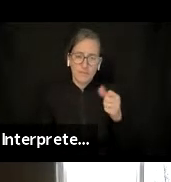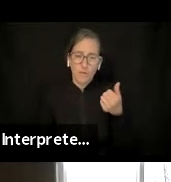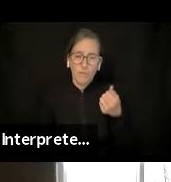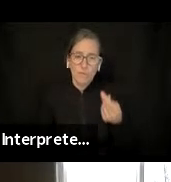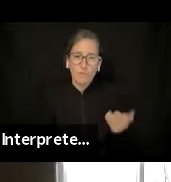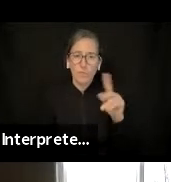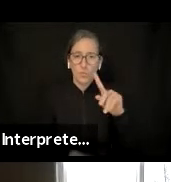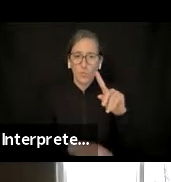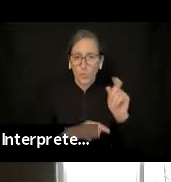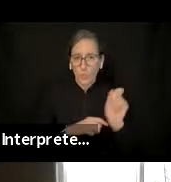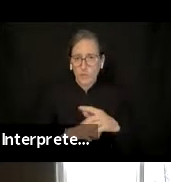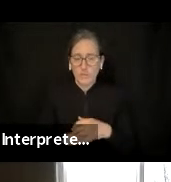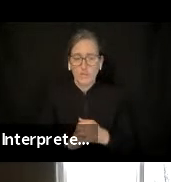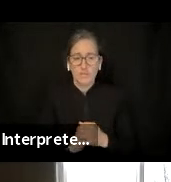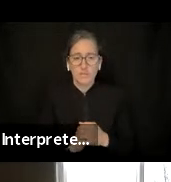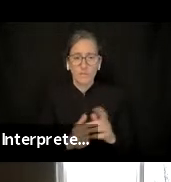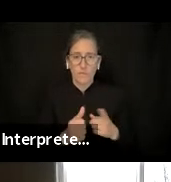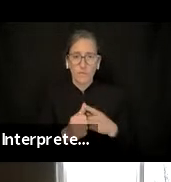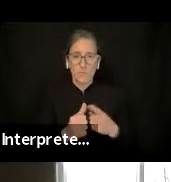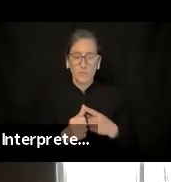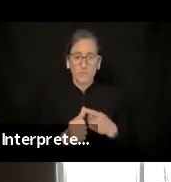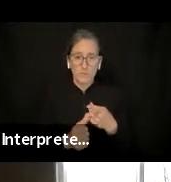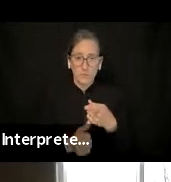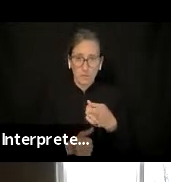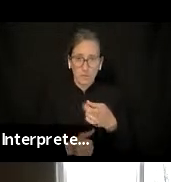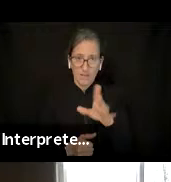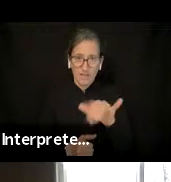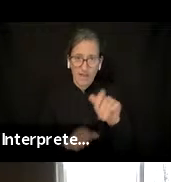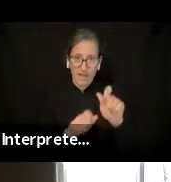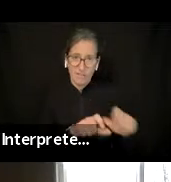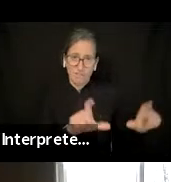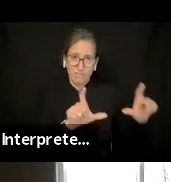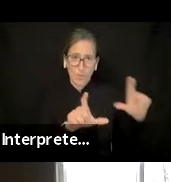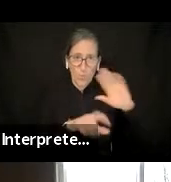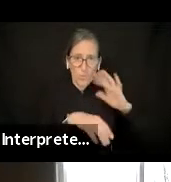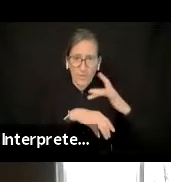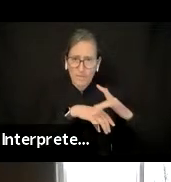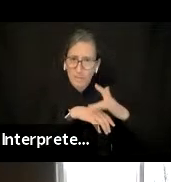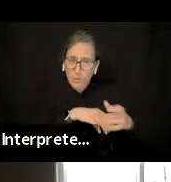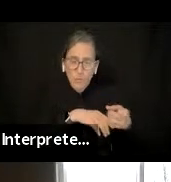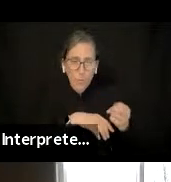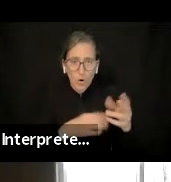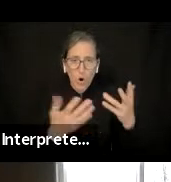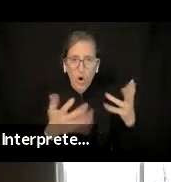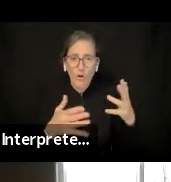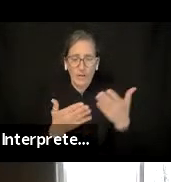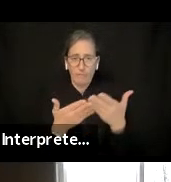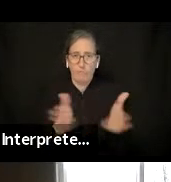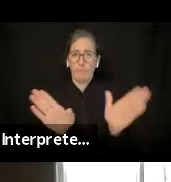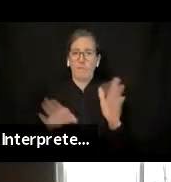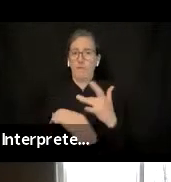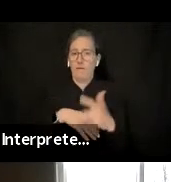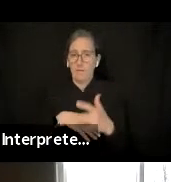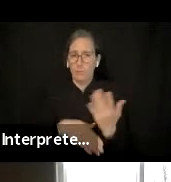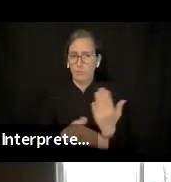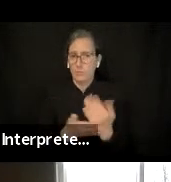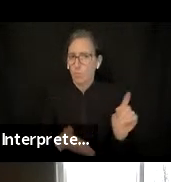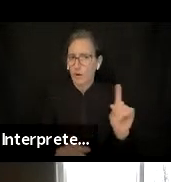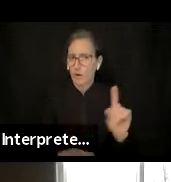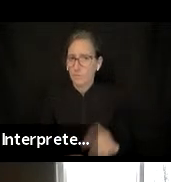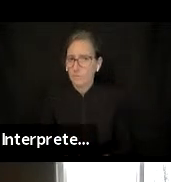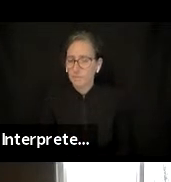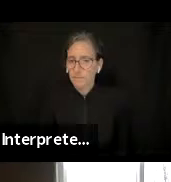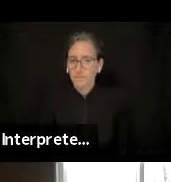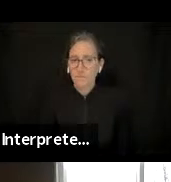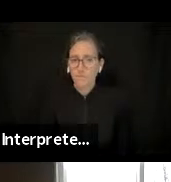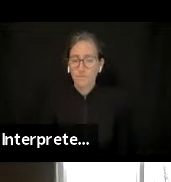one is, are you going to make that deck available, or is it just publicly available somewhere already?